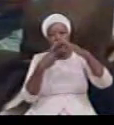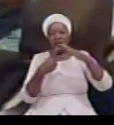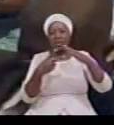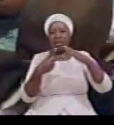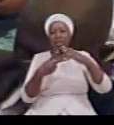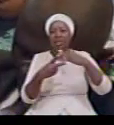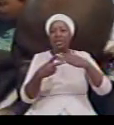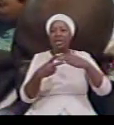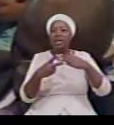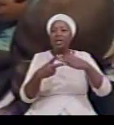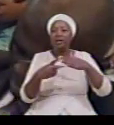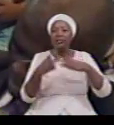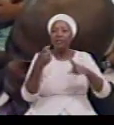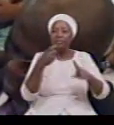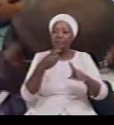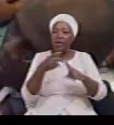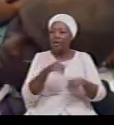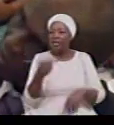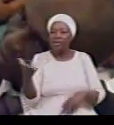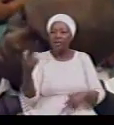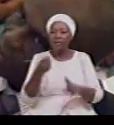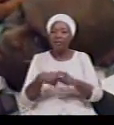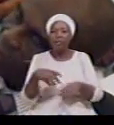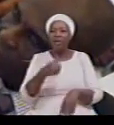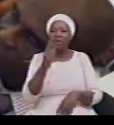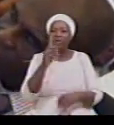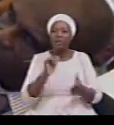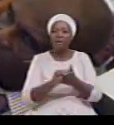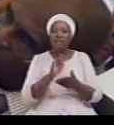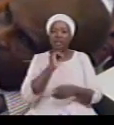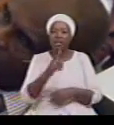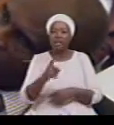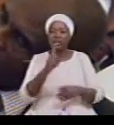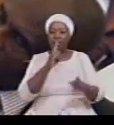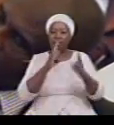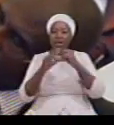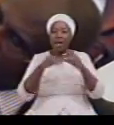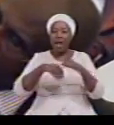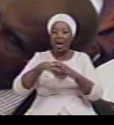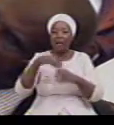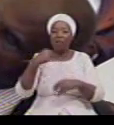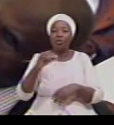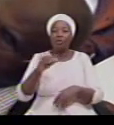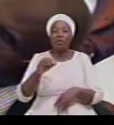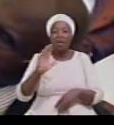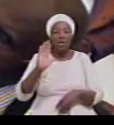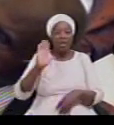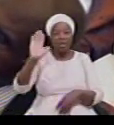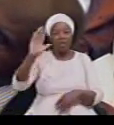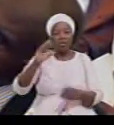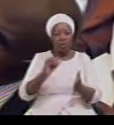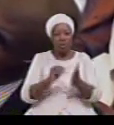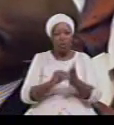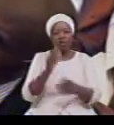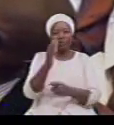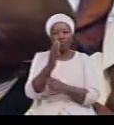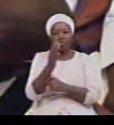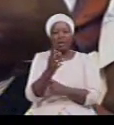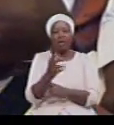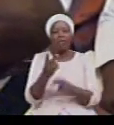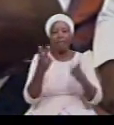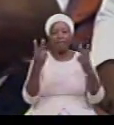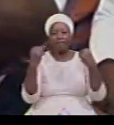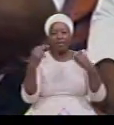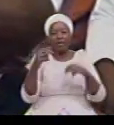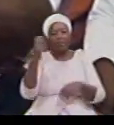anyone who is speaking out of his own carnal, vain mind and has not received